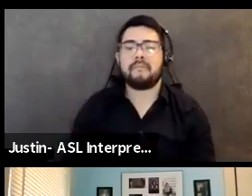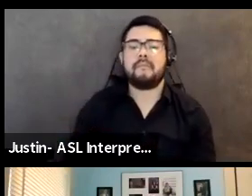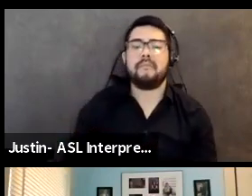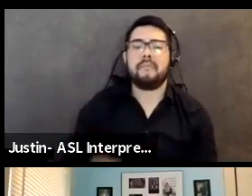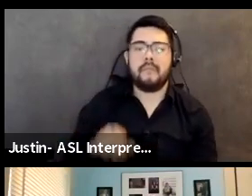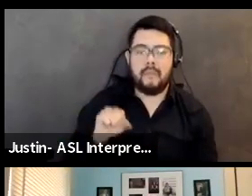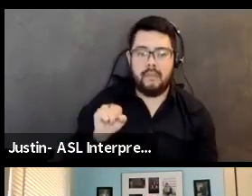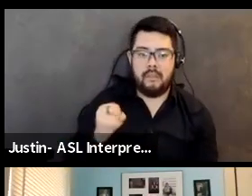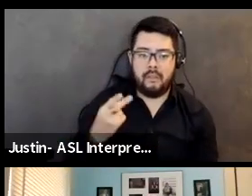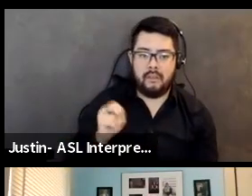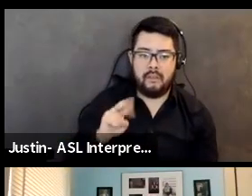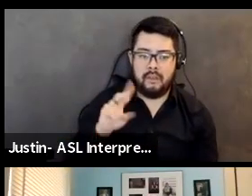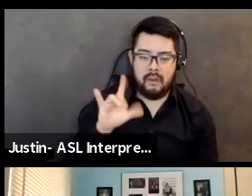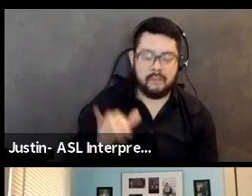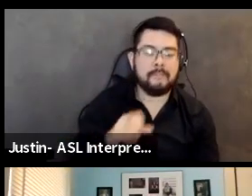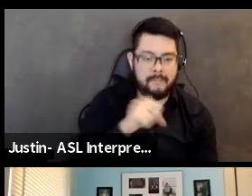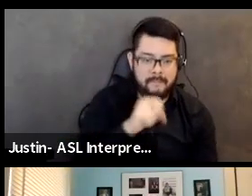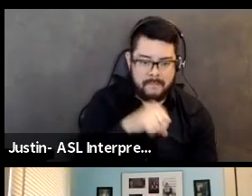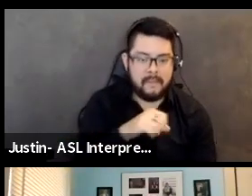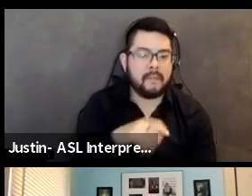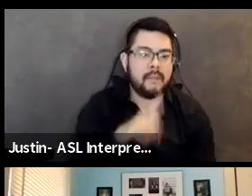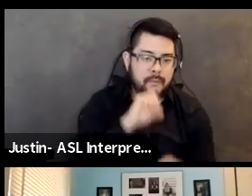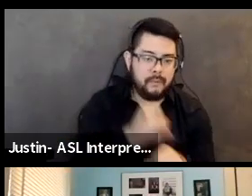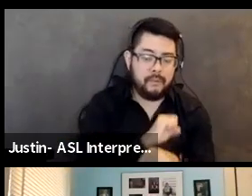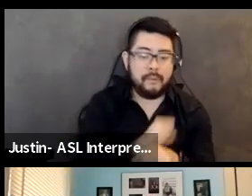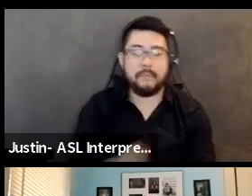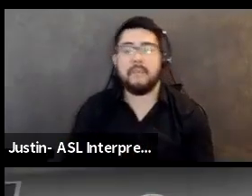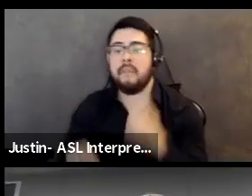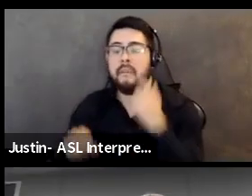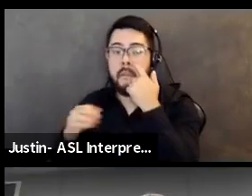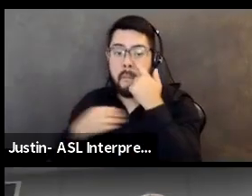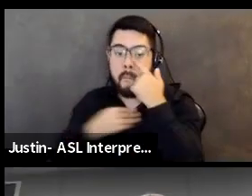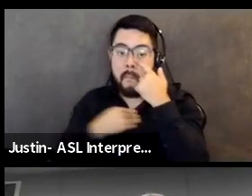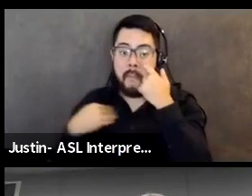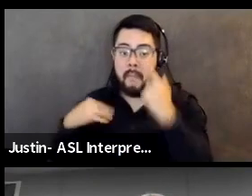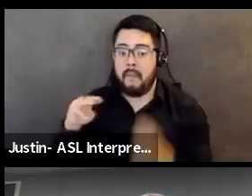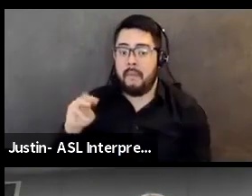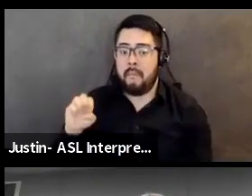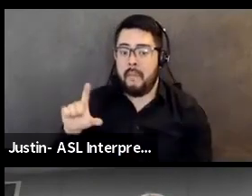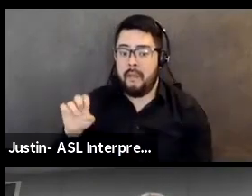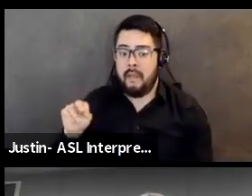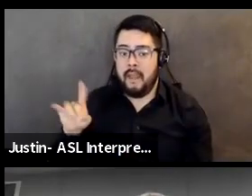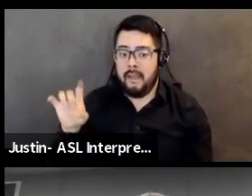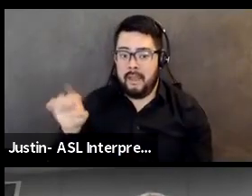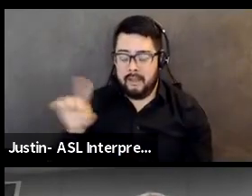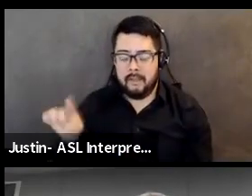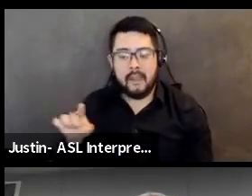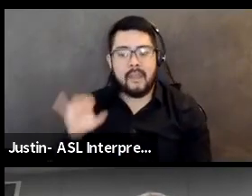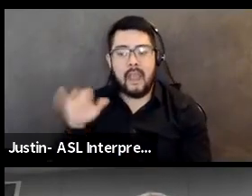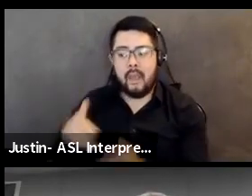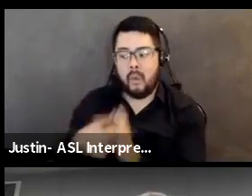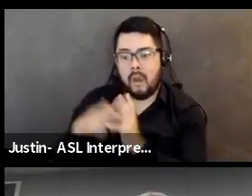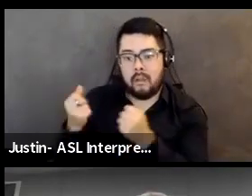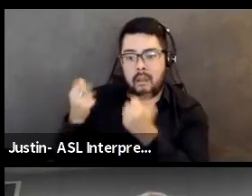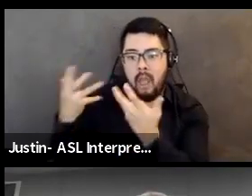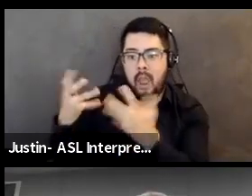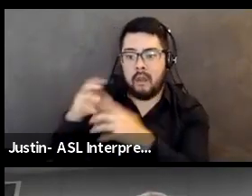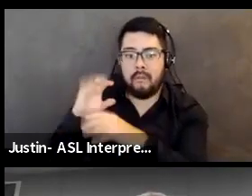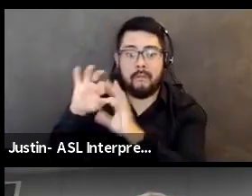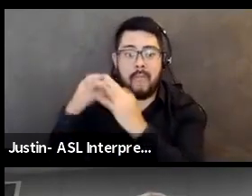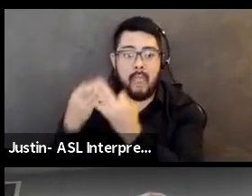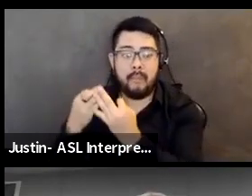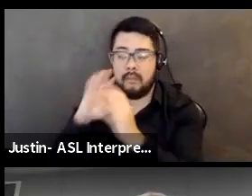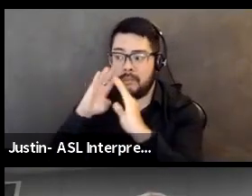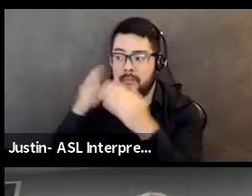absolutely yeah you know and it it demands a lot from the families and that are